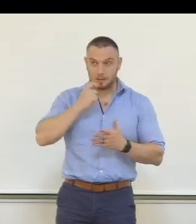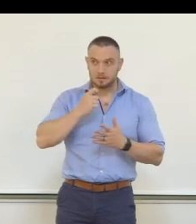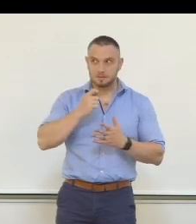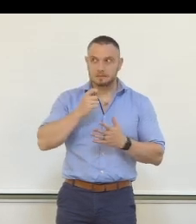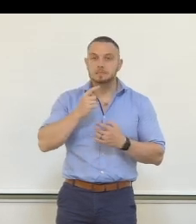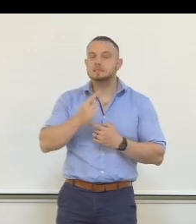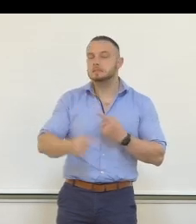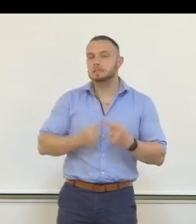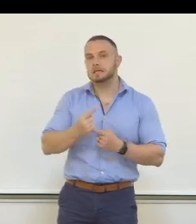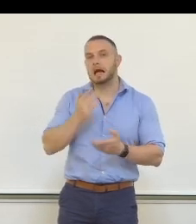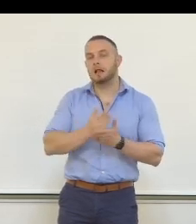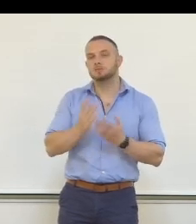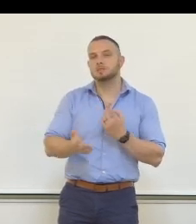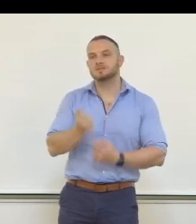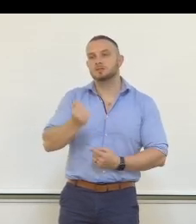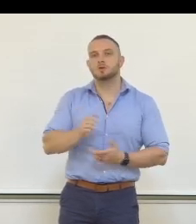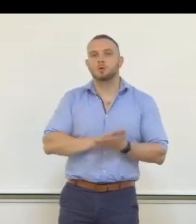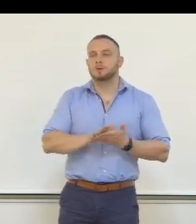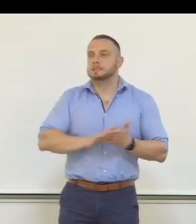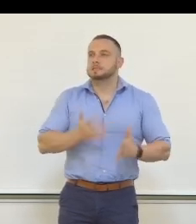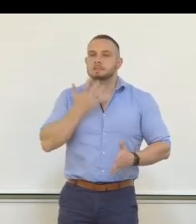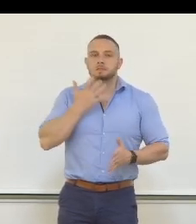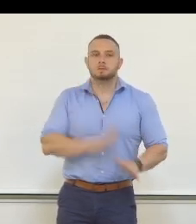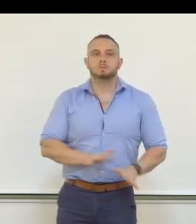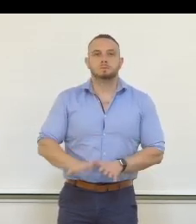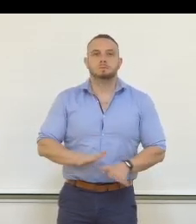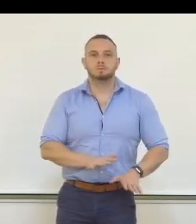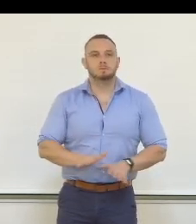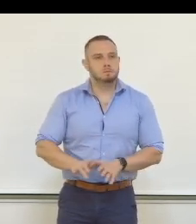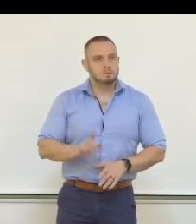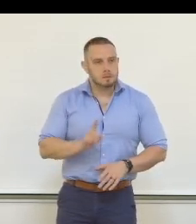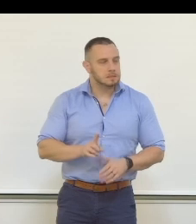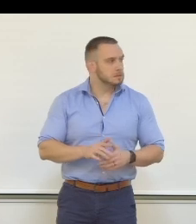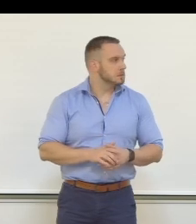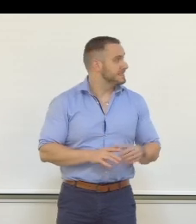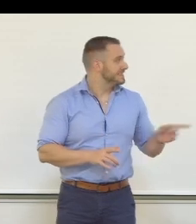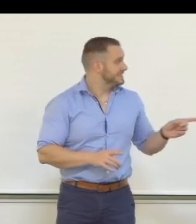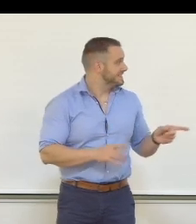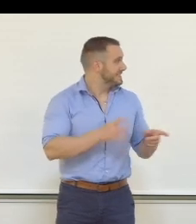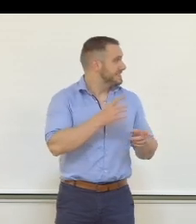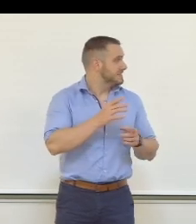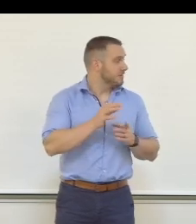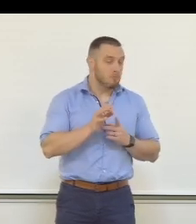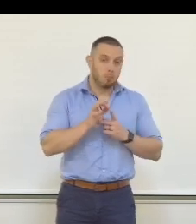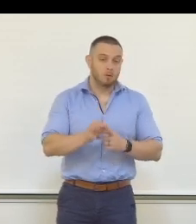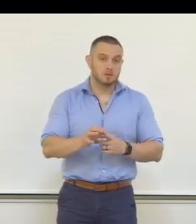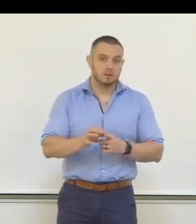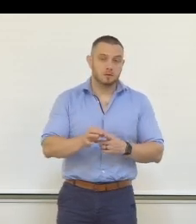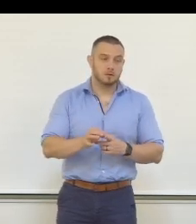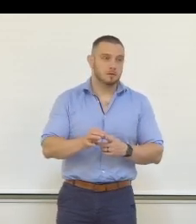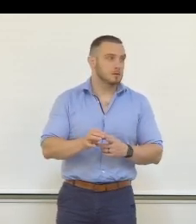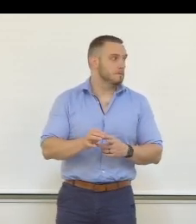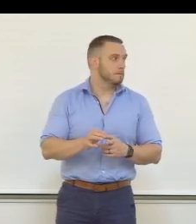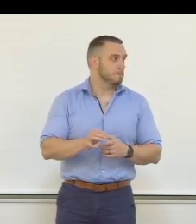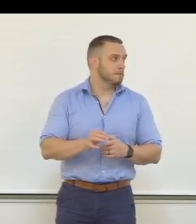so there's still some patience required from our side. But even if this proposal, which will be quite, I mean, it's,